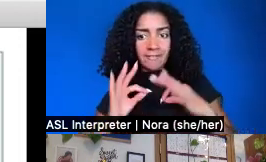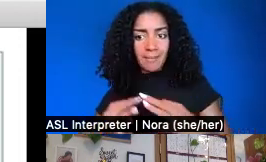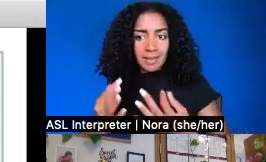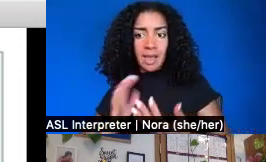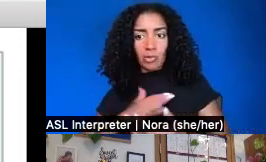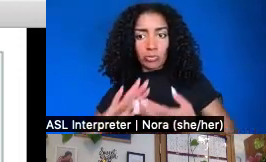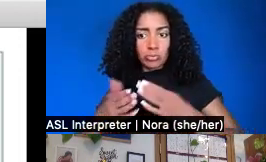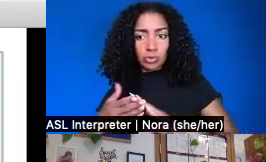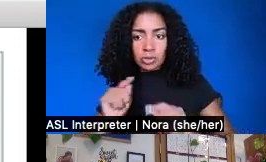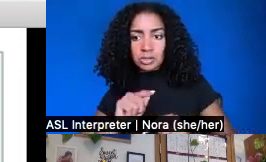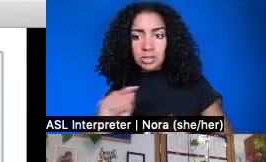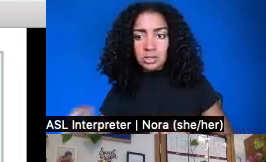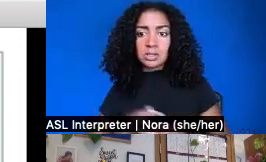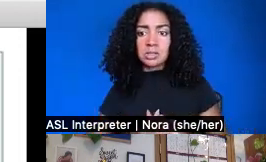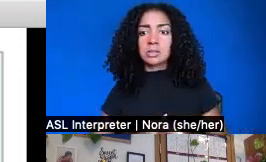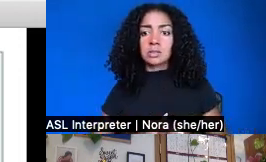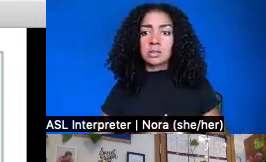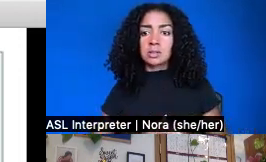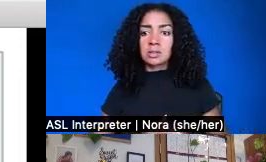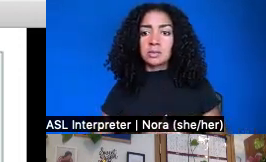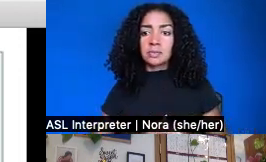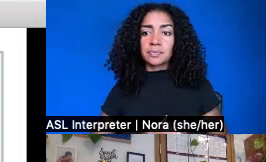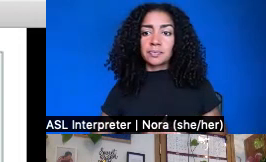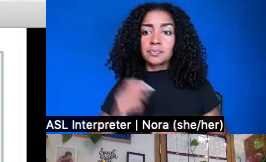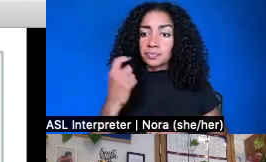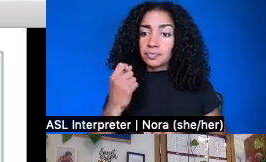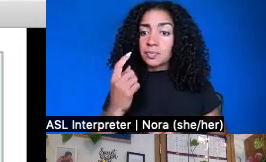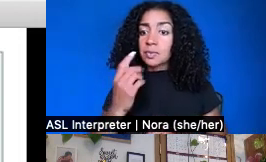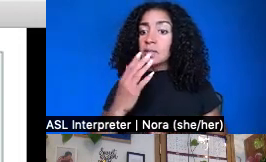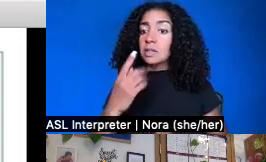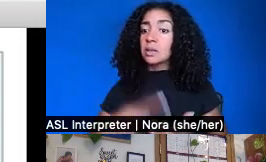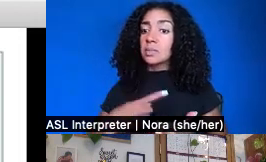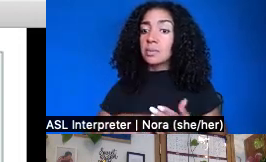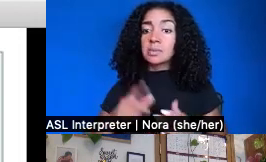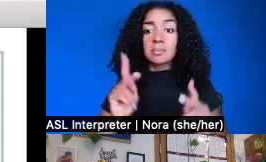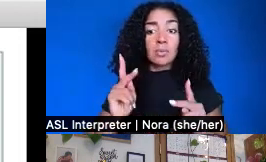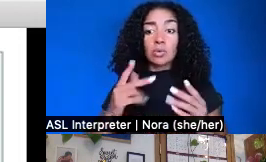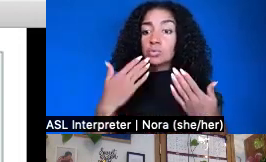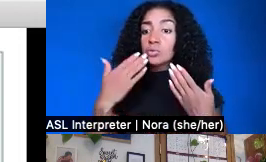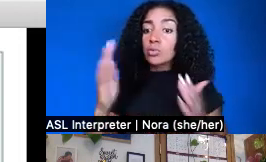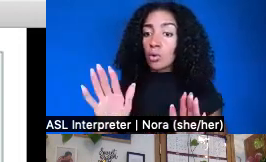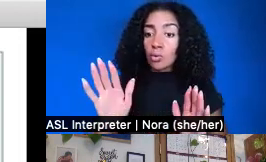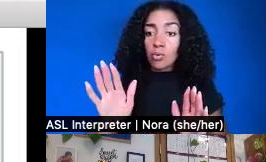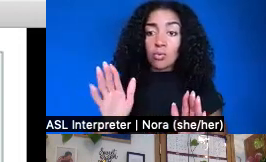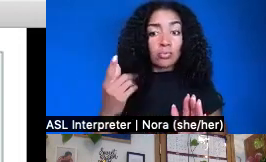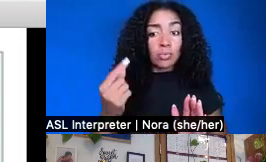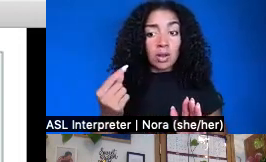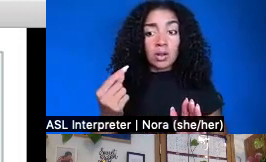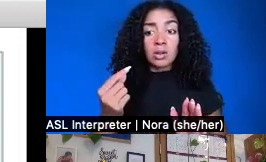I mean, one of the things that sometimes people don't know, and I know I didn't grow up learning this, is that, you know,